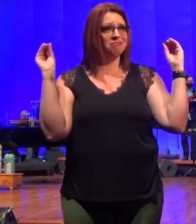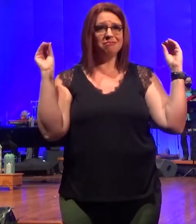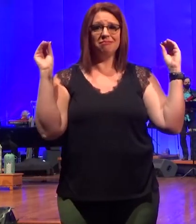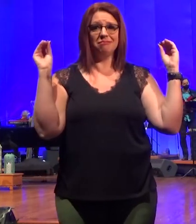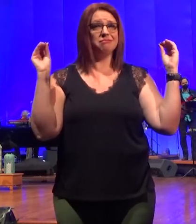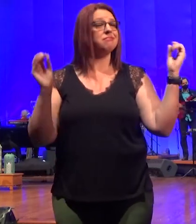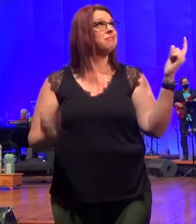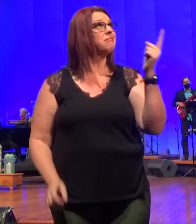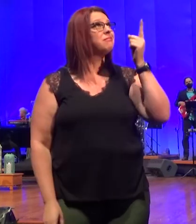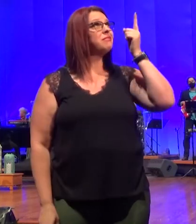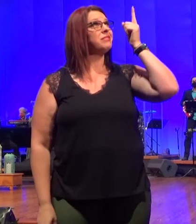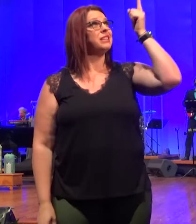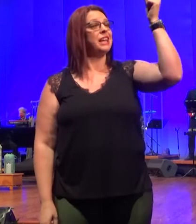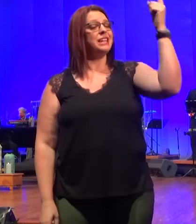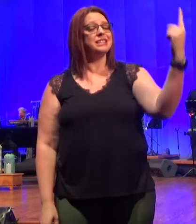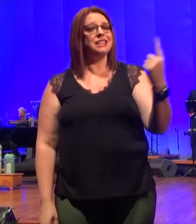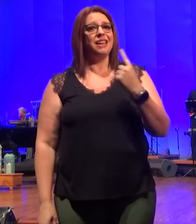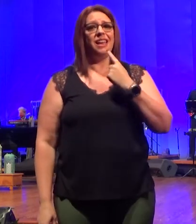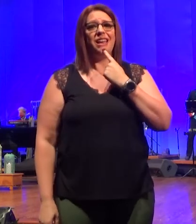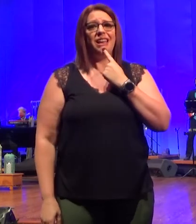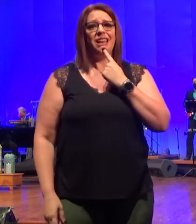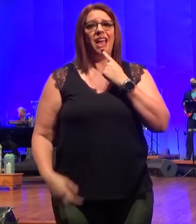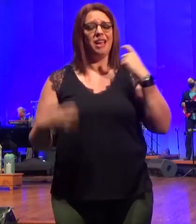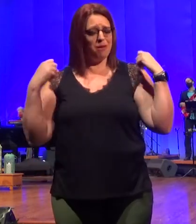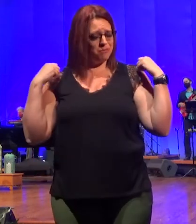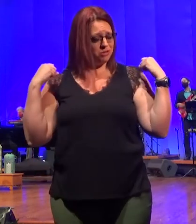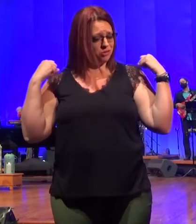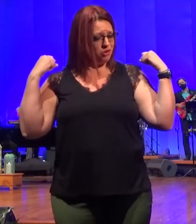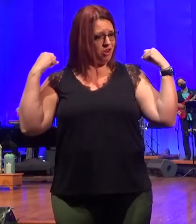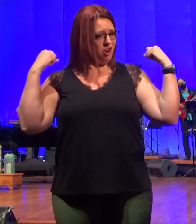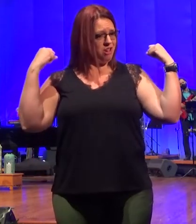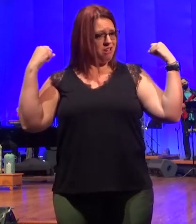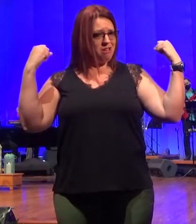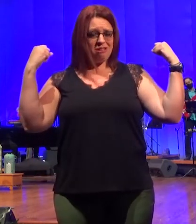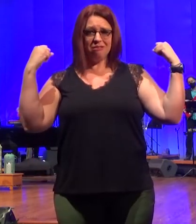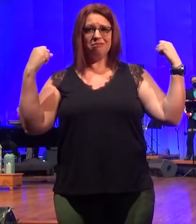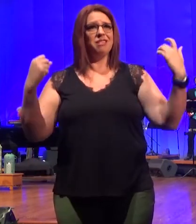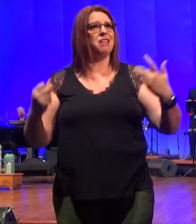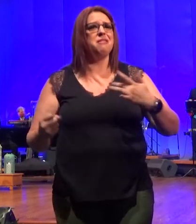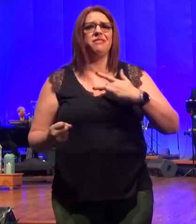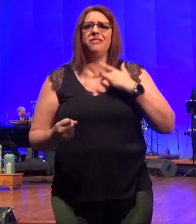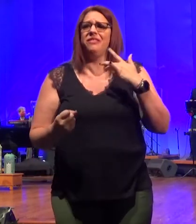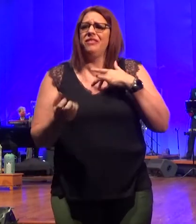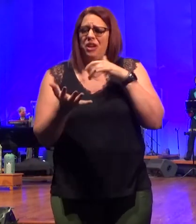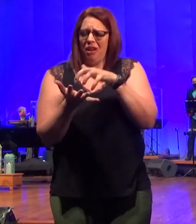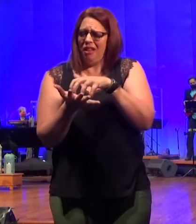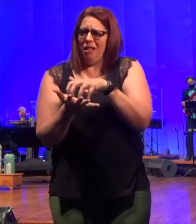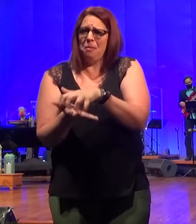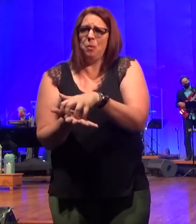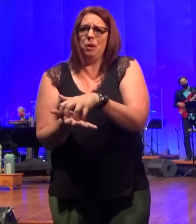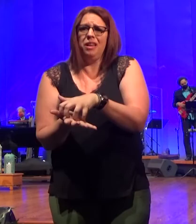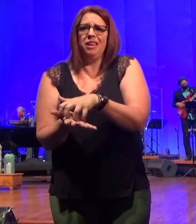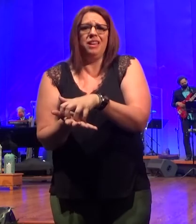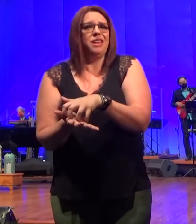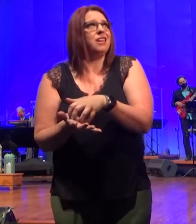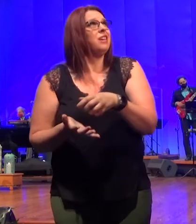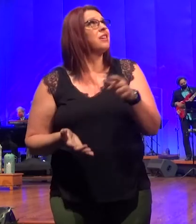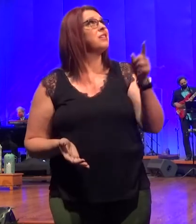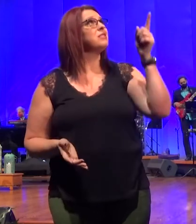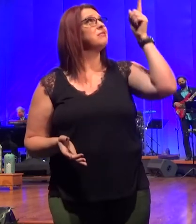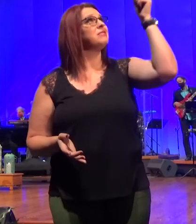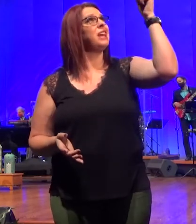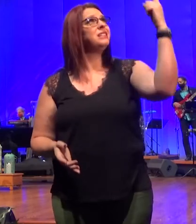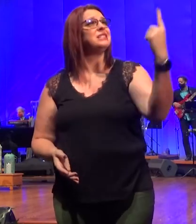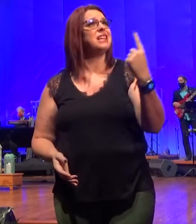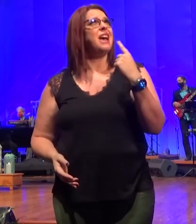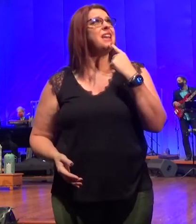thing. You say I am strong when I think I'm weak.